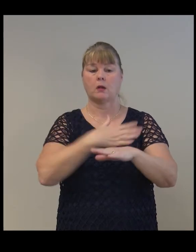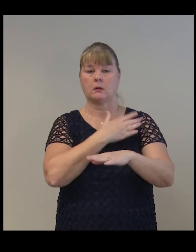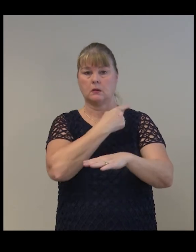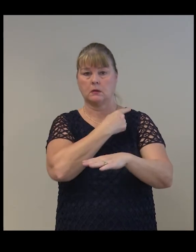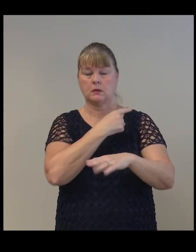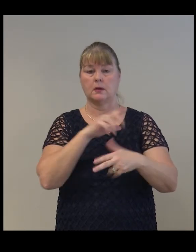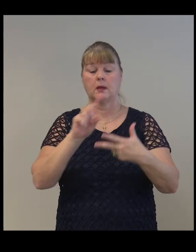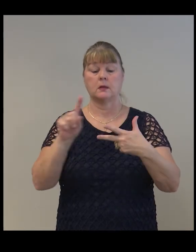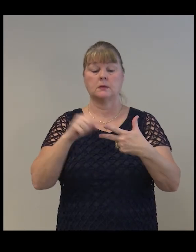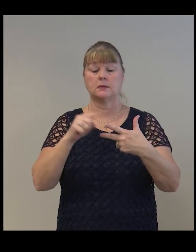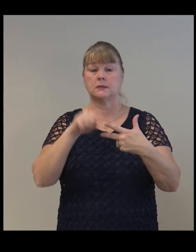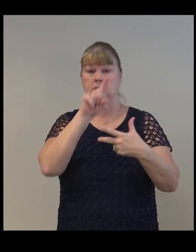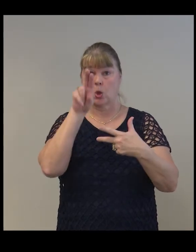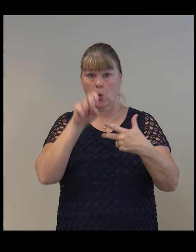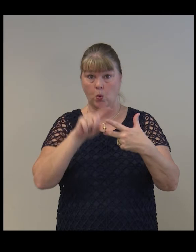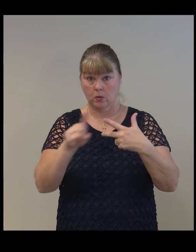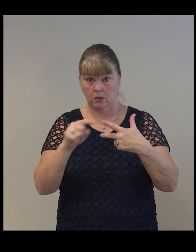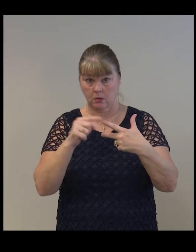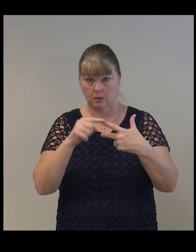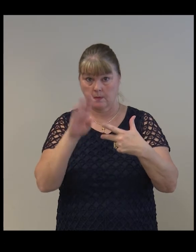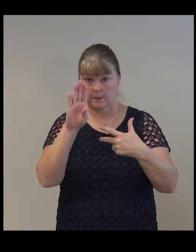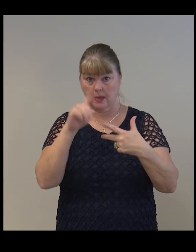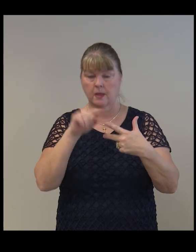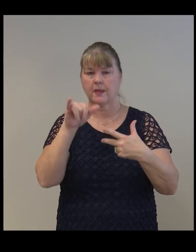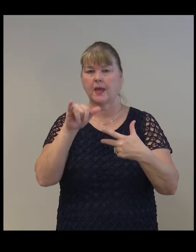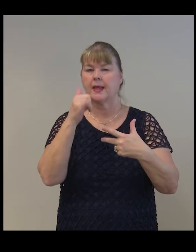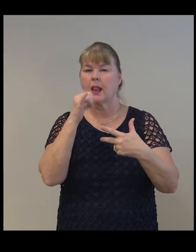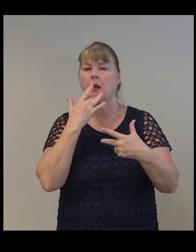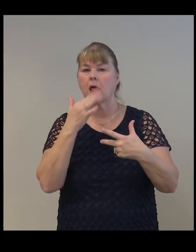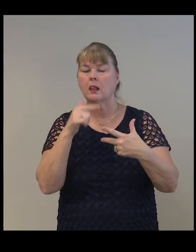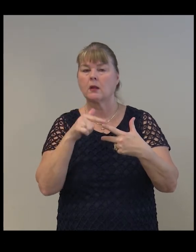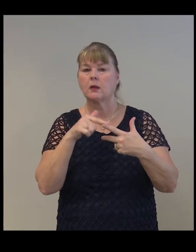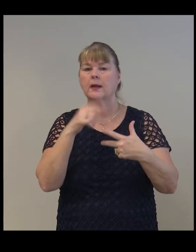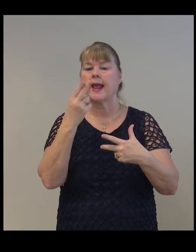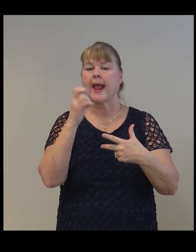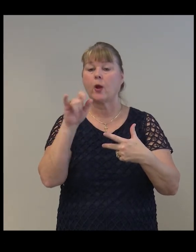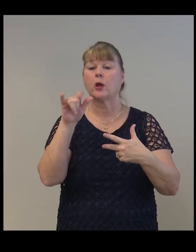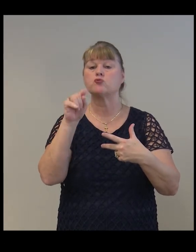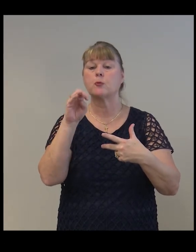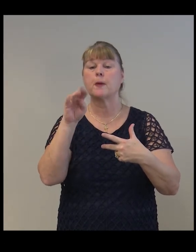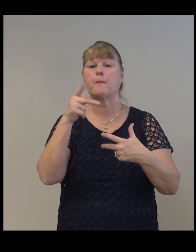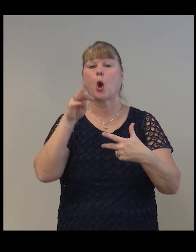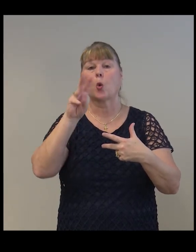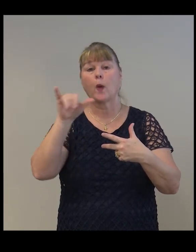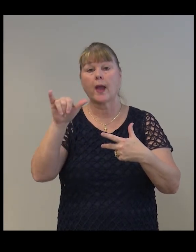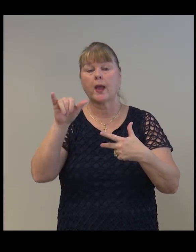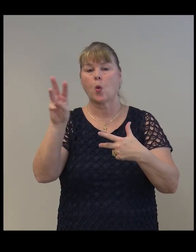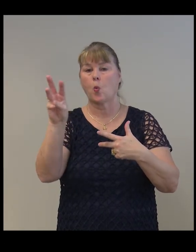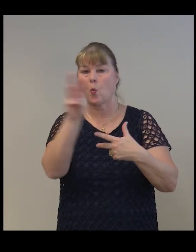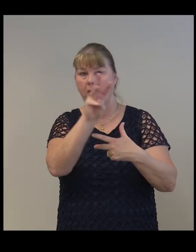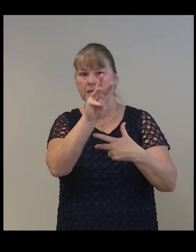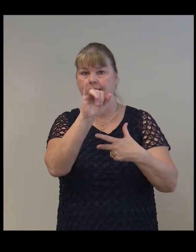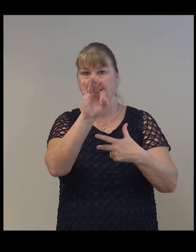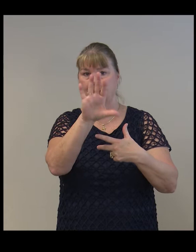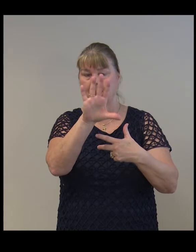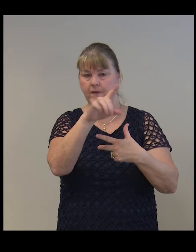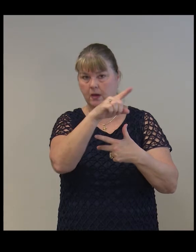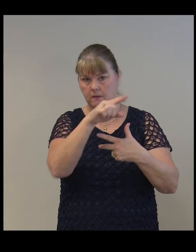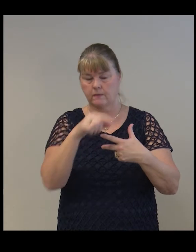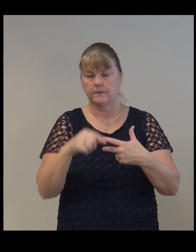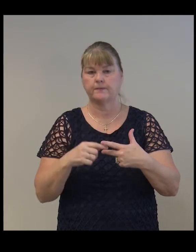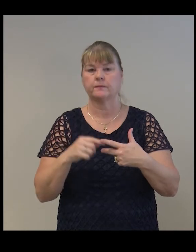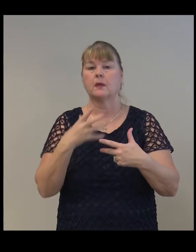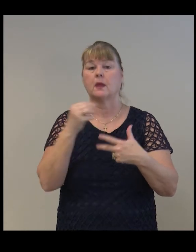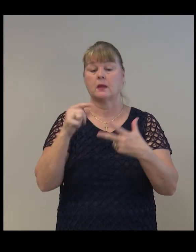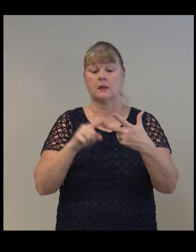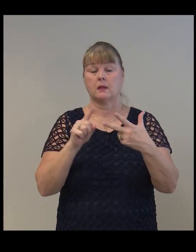coast. Evacuation zone B is that mustard color. That's the Harry Truman Parkway west to